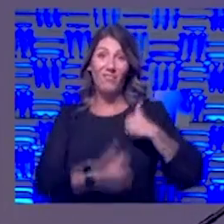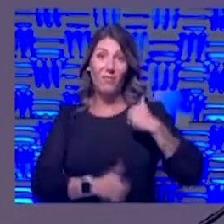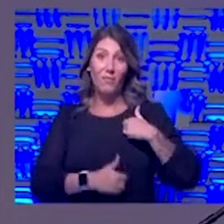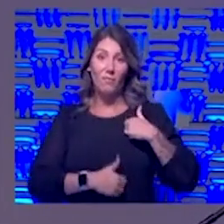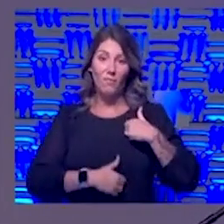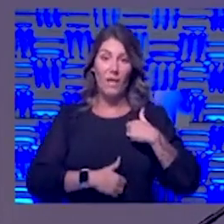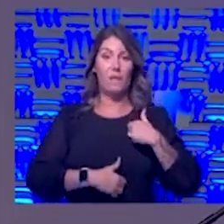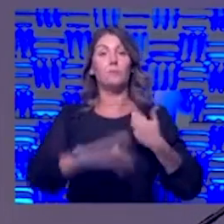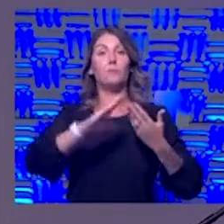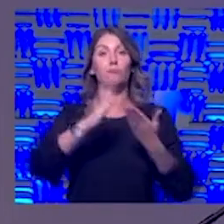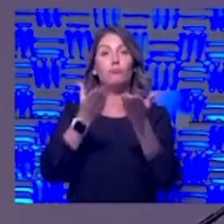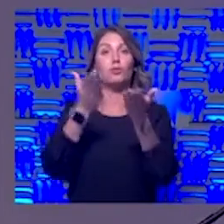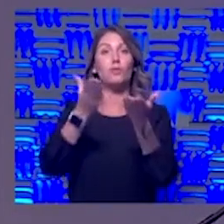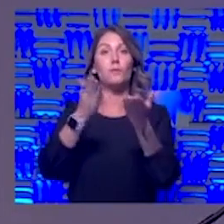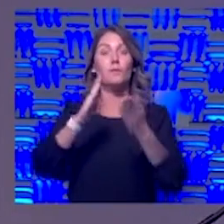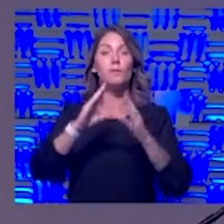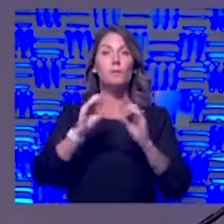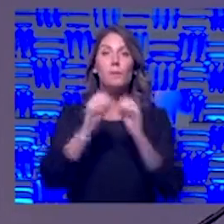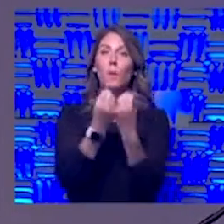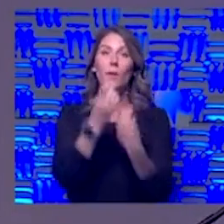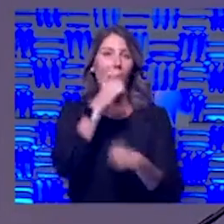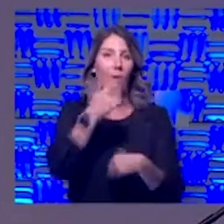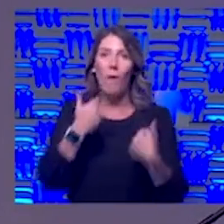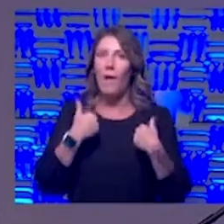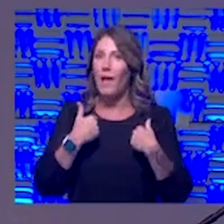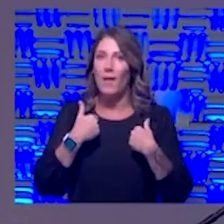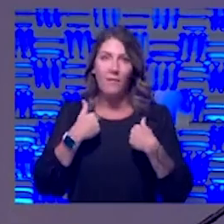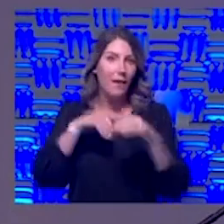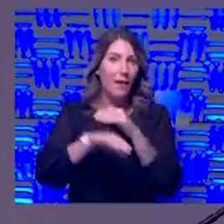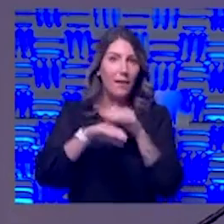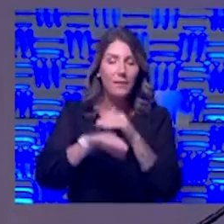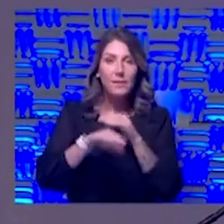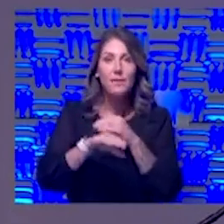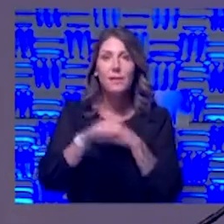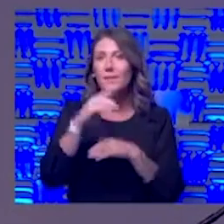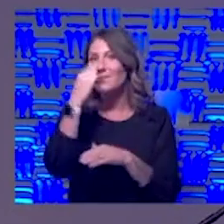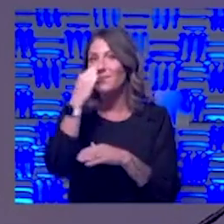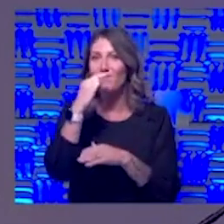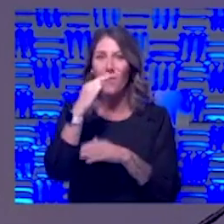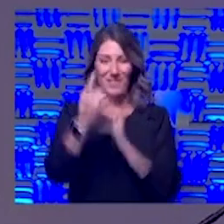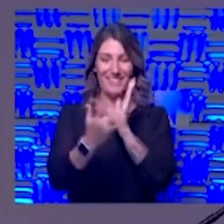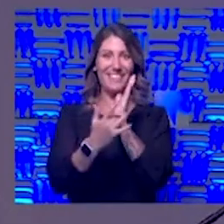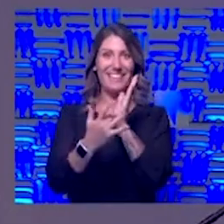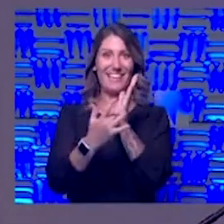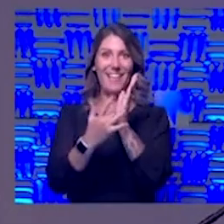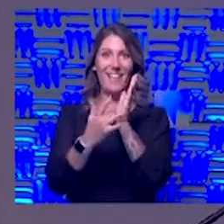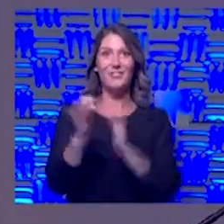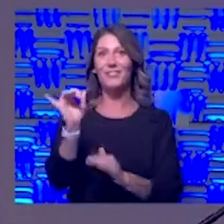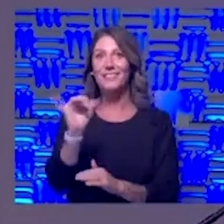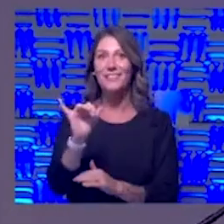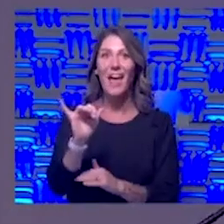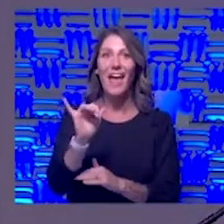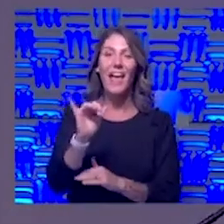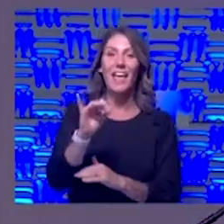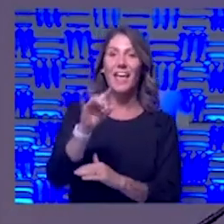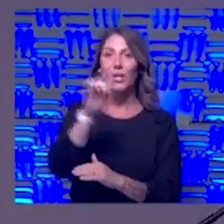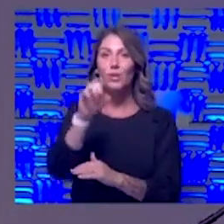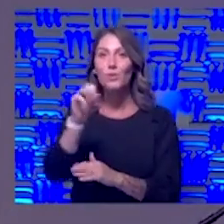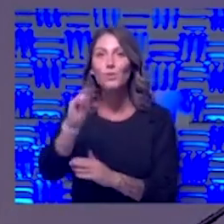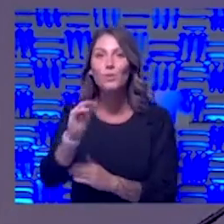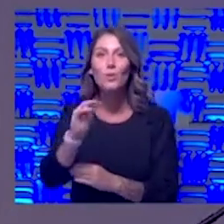don't have access to the technology like Zoom or virtual